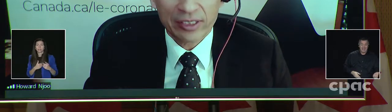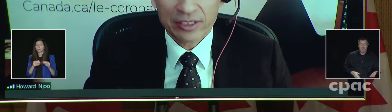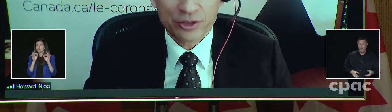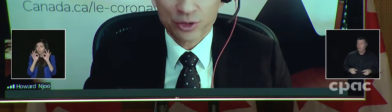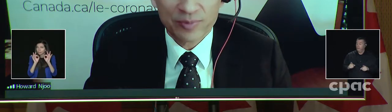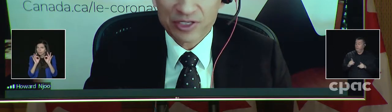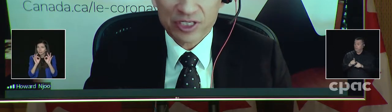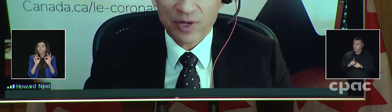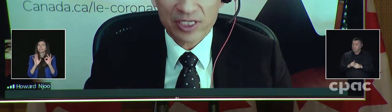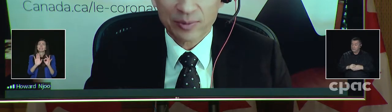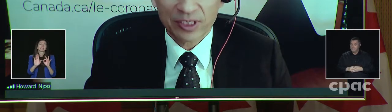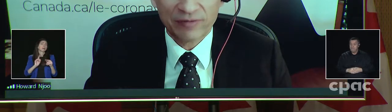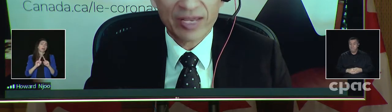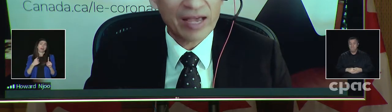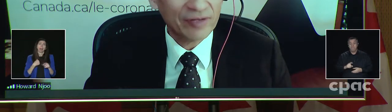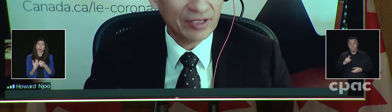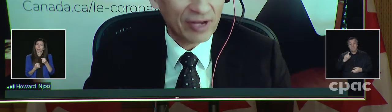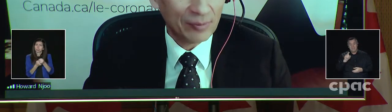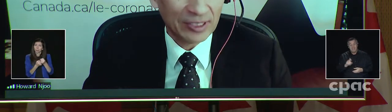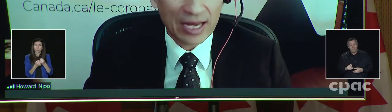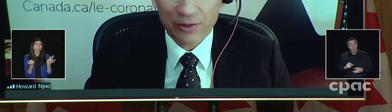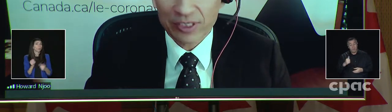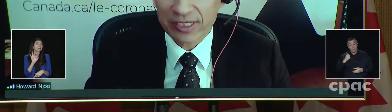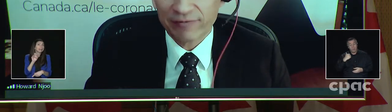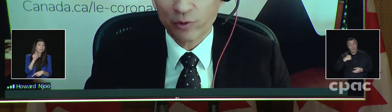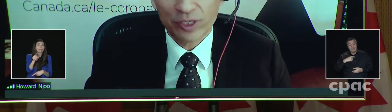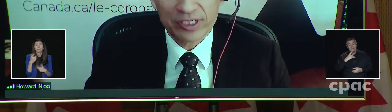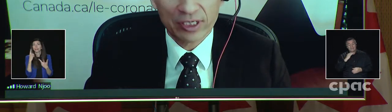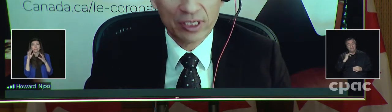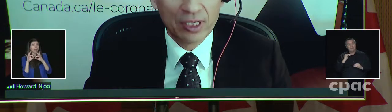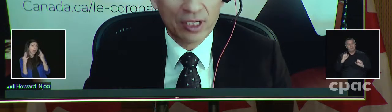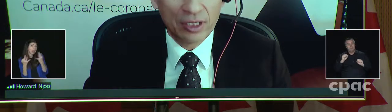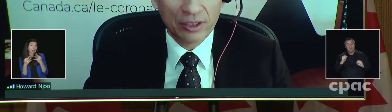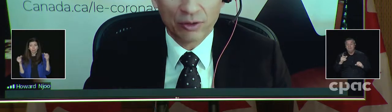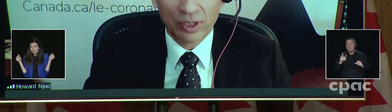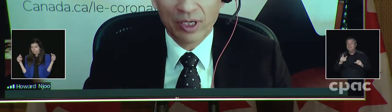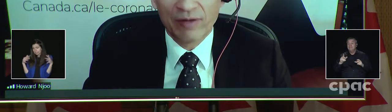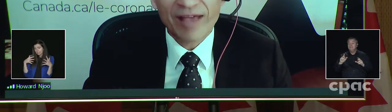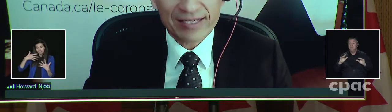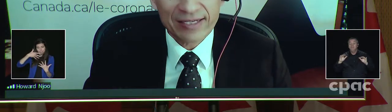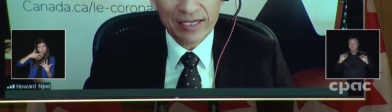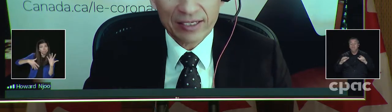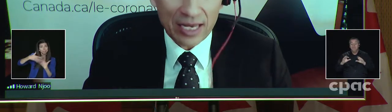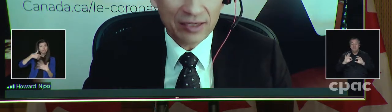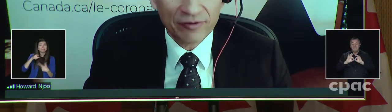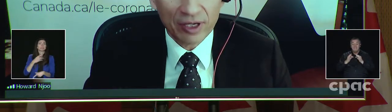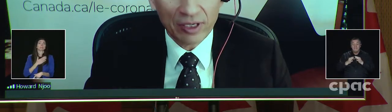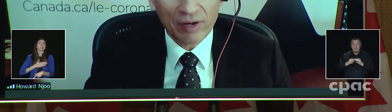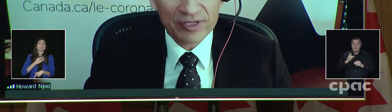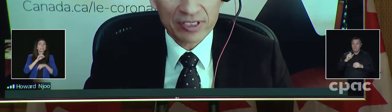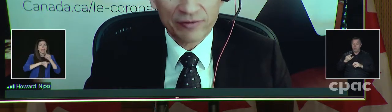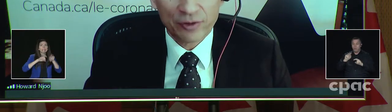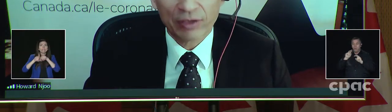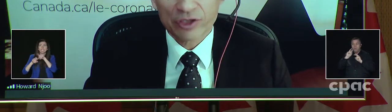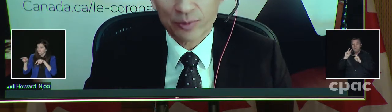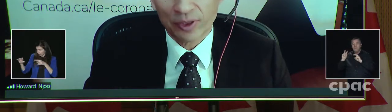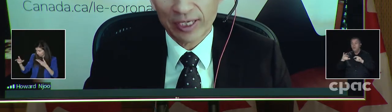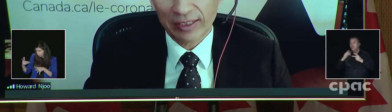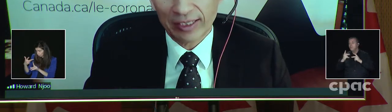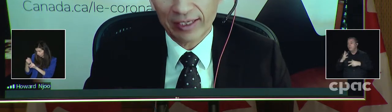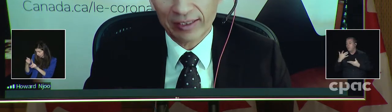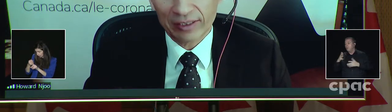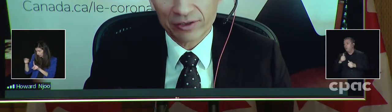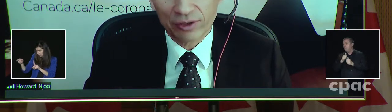try to ensure as much as possible that if you have any family gatherings, that everyone's vaccinated, and if obviously if you're eligible,